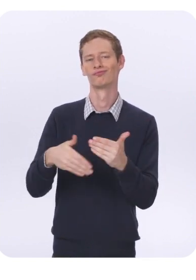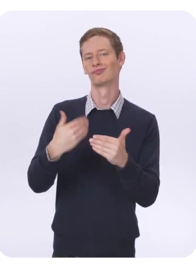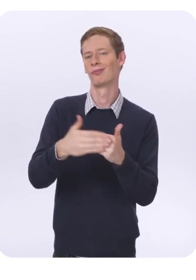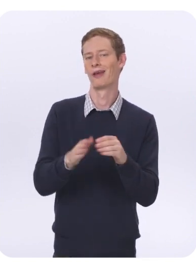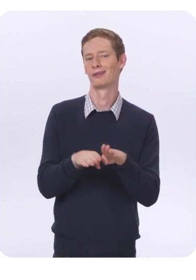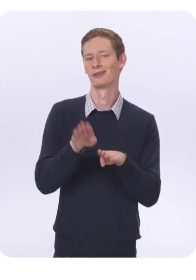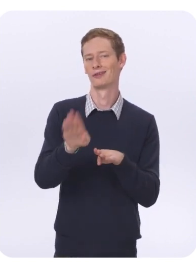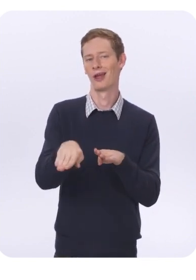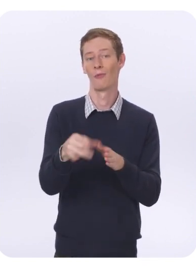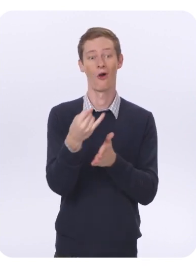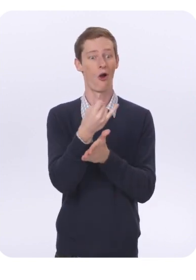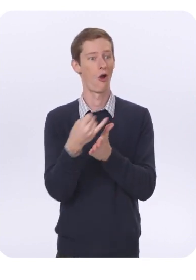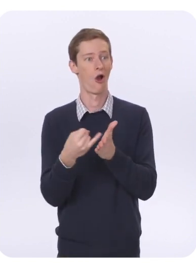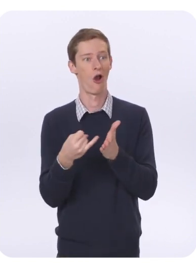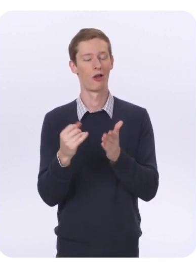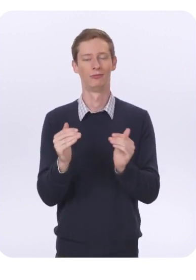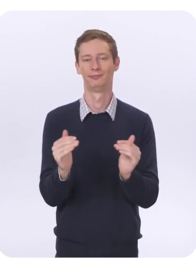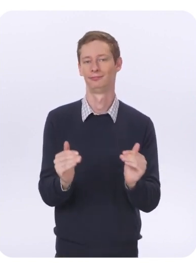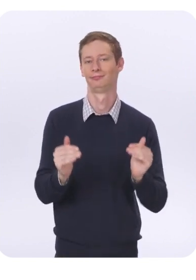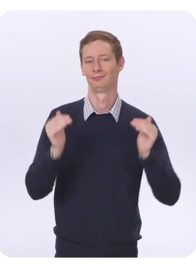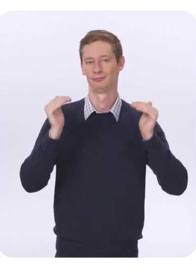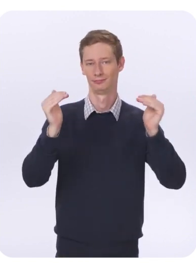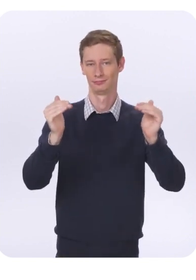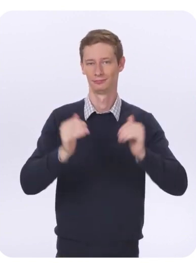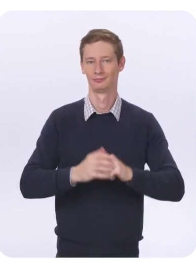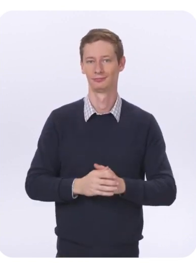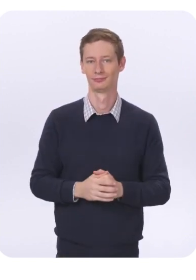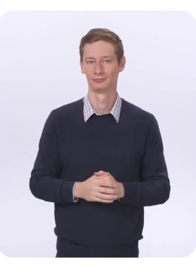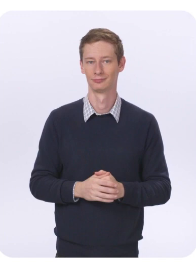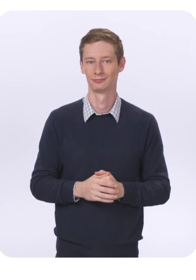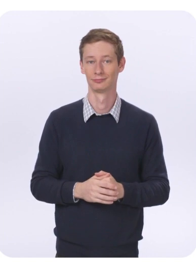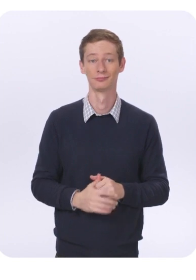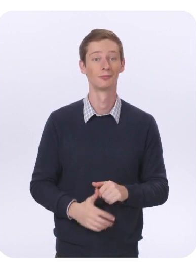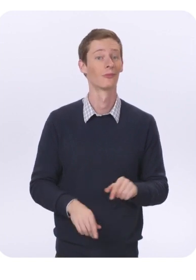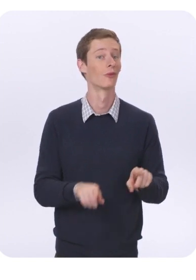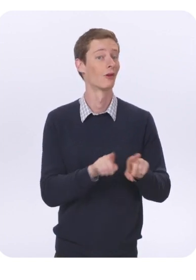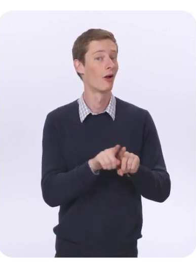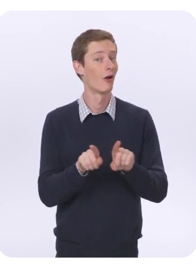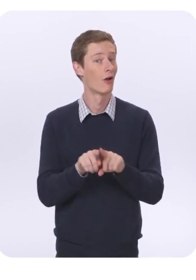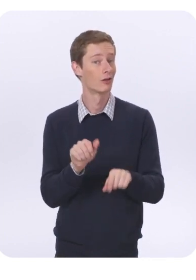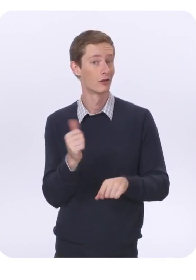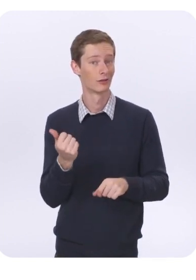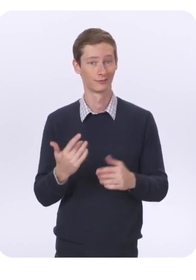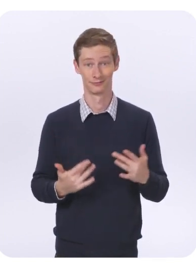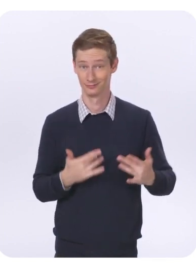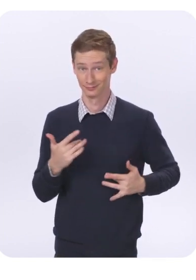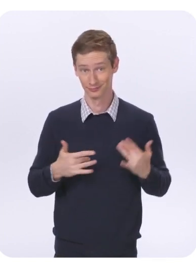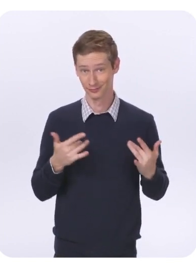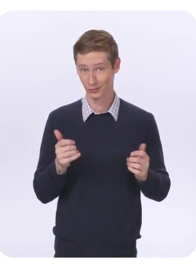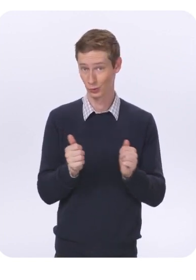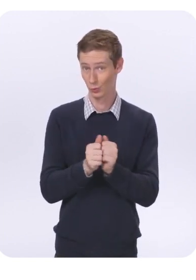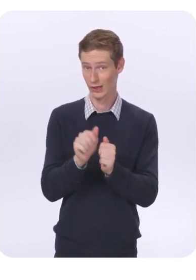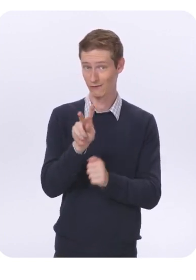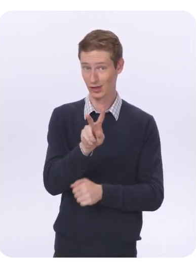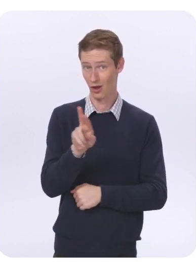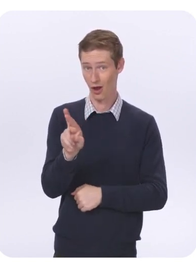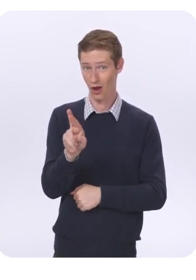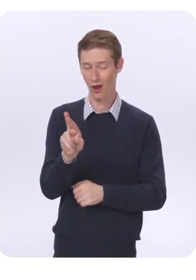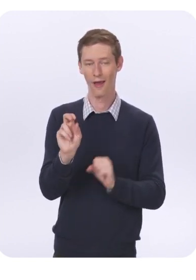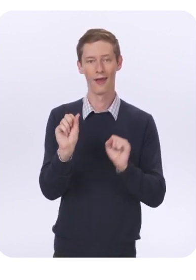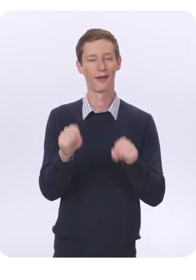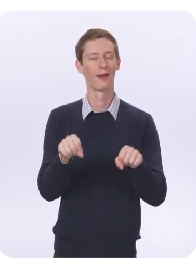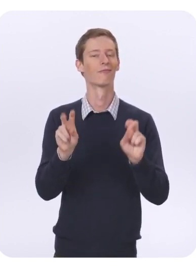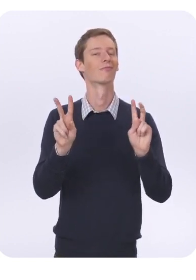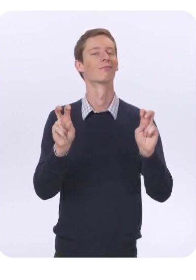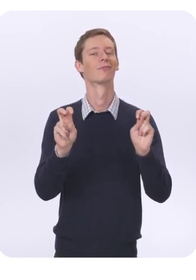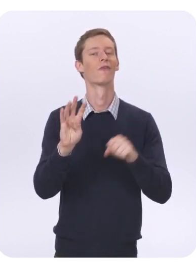level. An aspect that was also personally very exciting to us is that with VR, we are achieving a